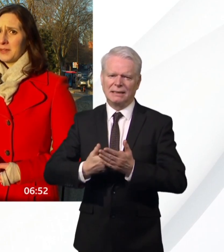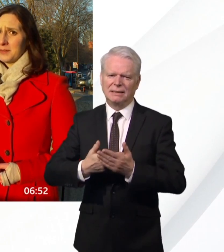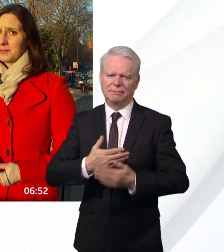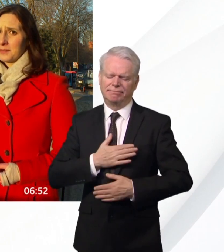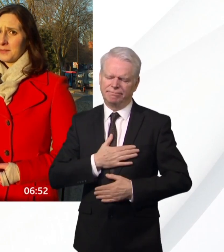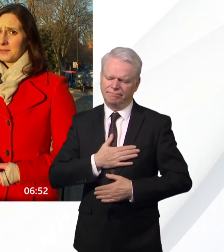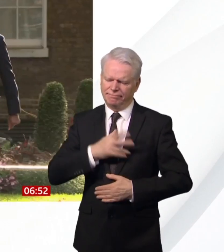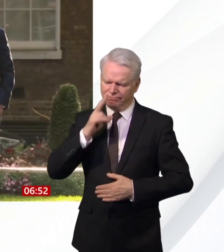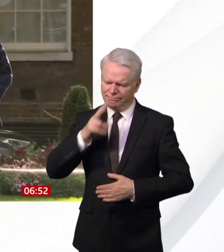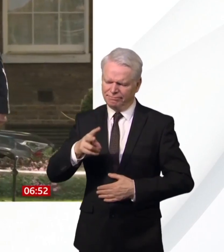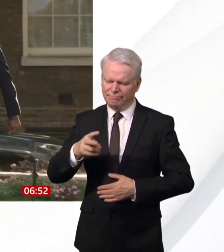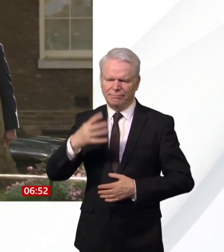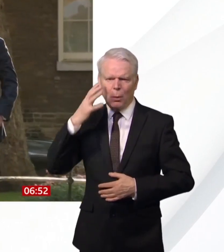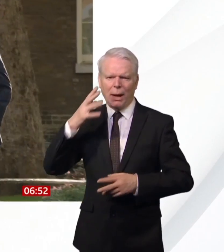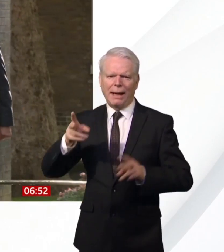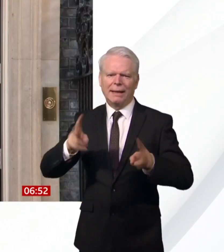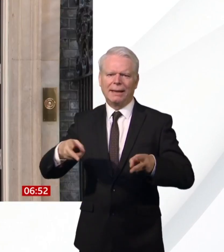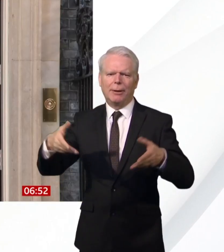going.